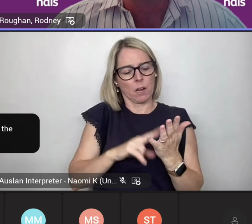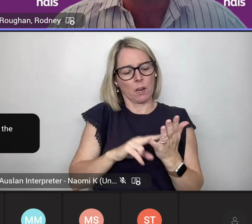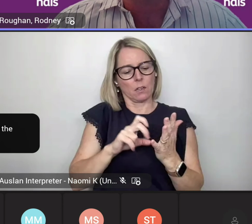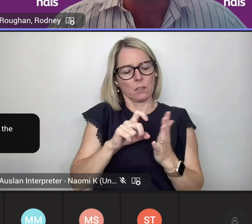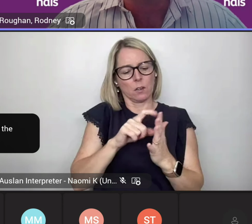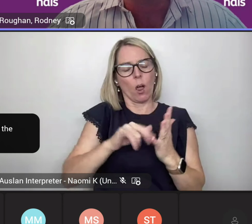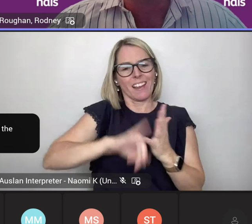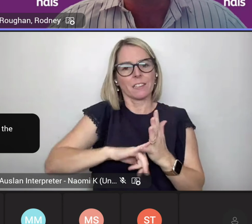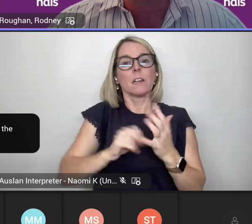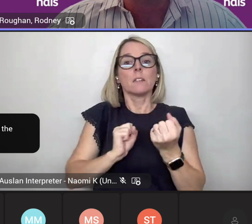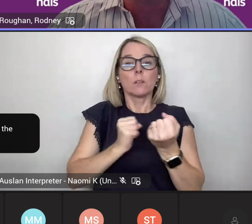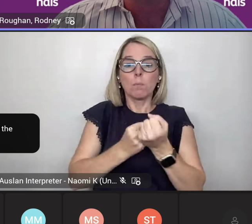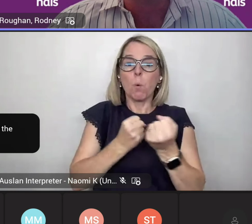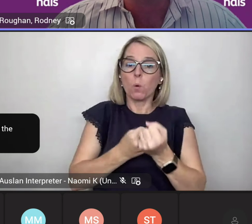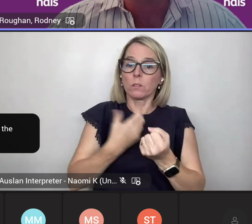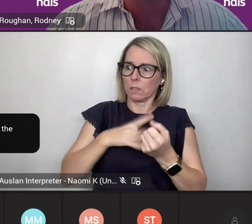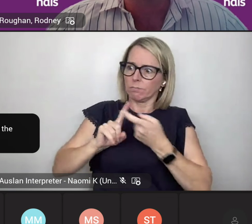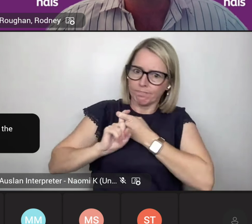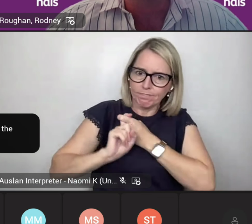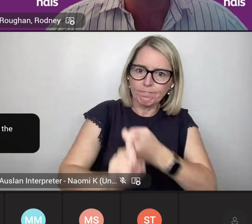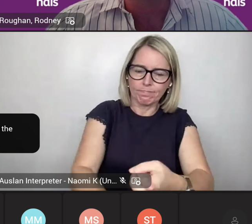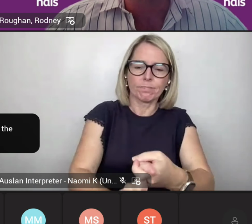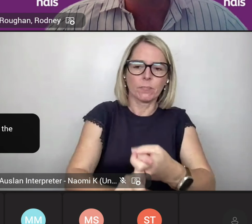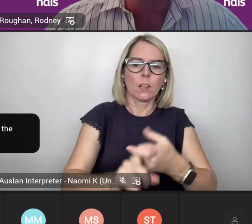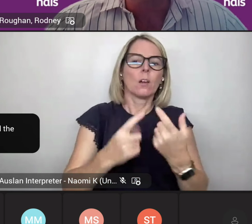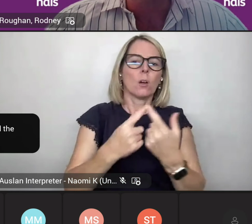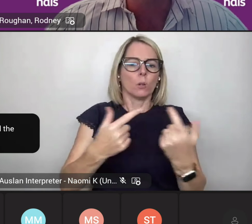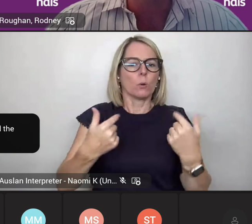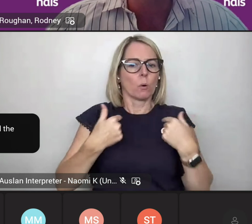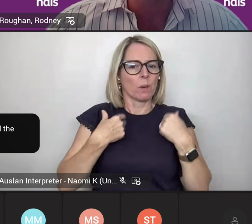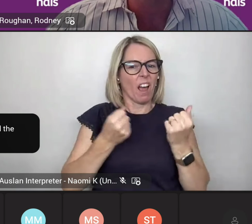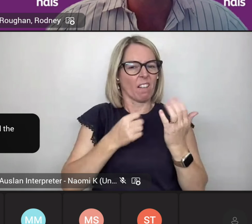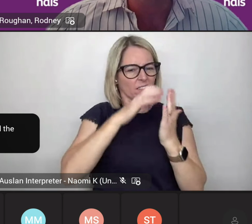the equipment that can be funded by the NDIS.